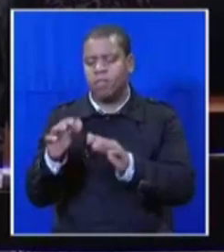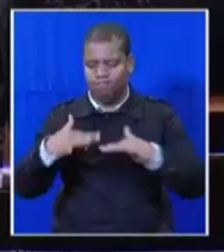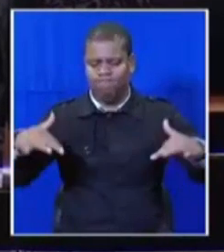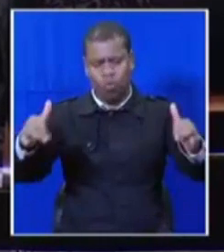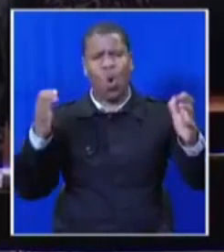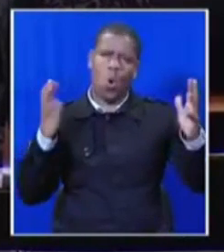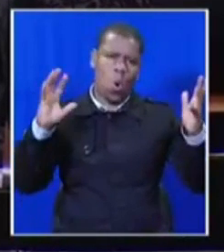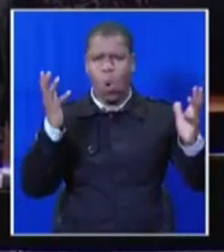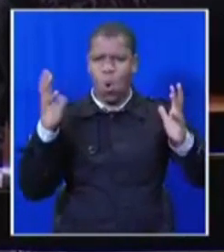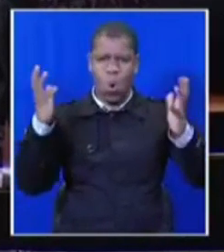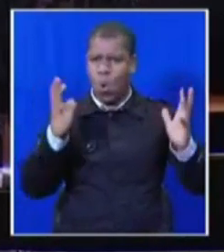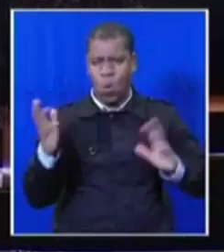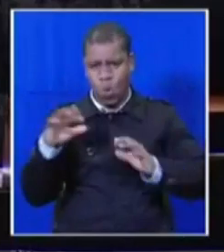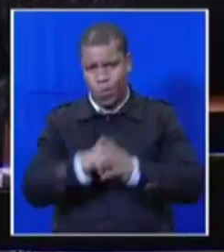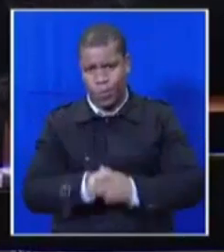Honorable Malema.